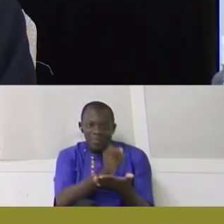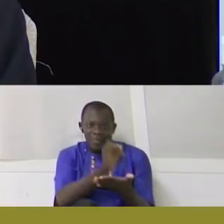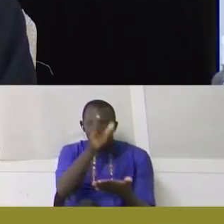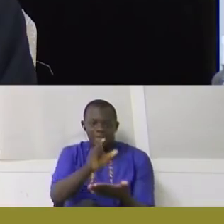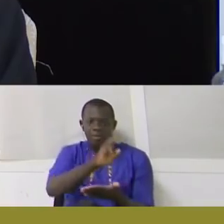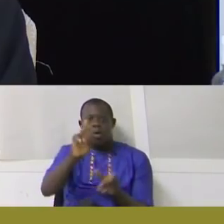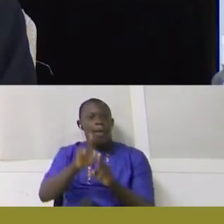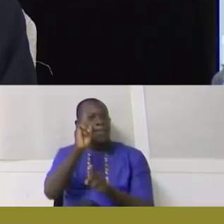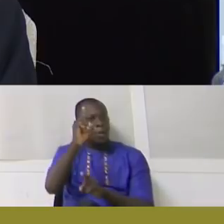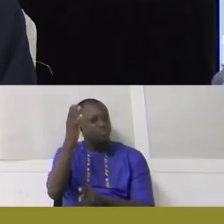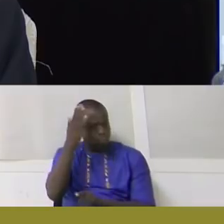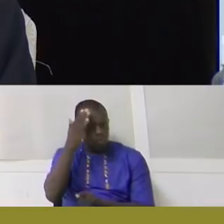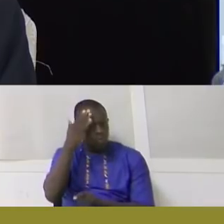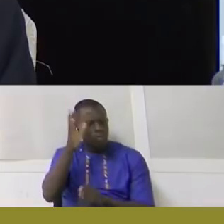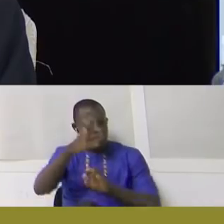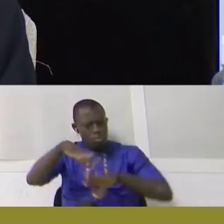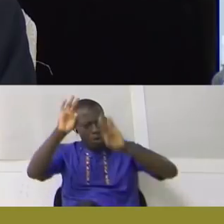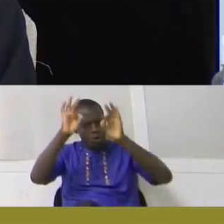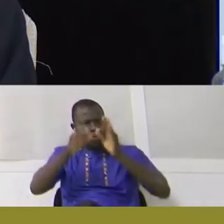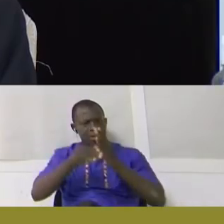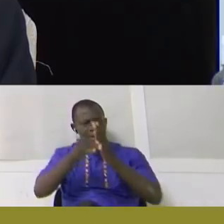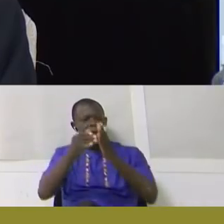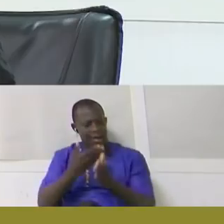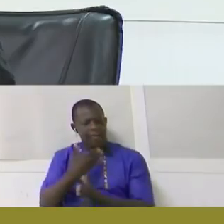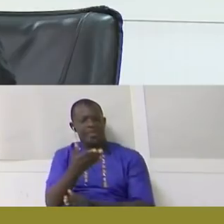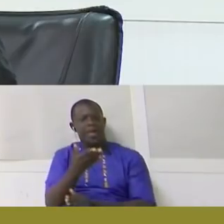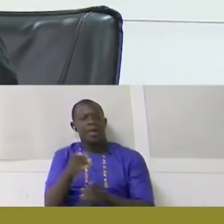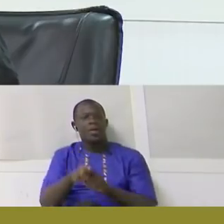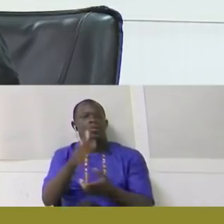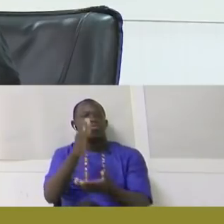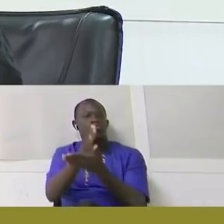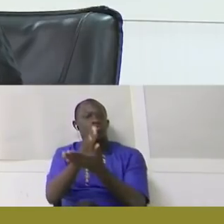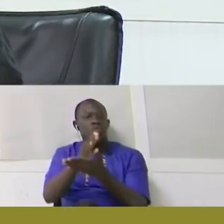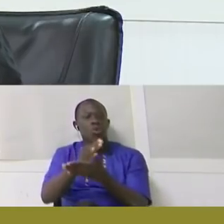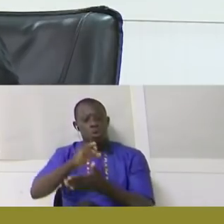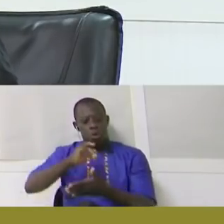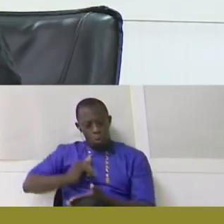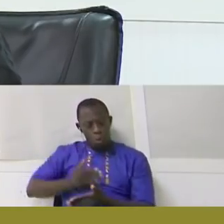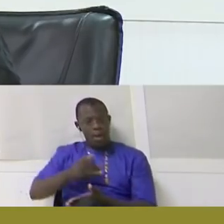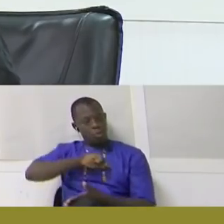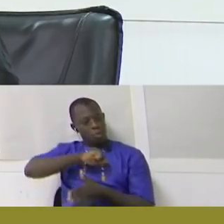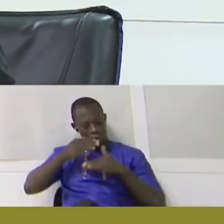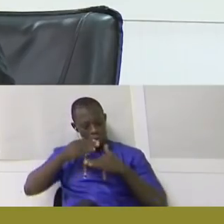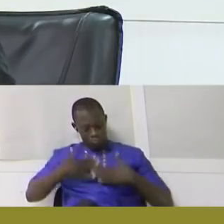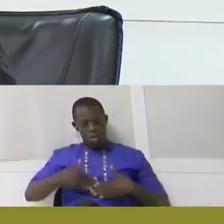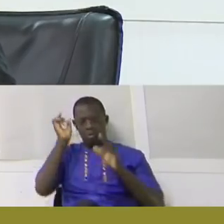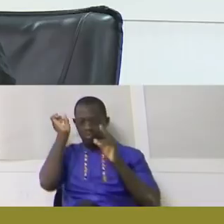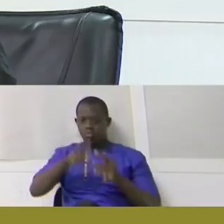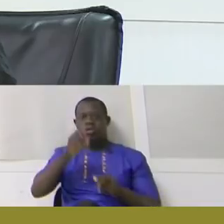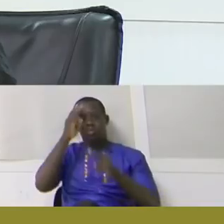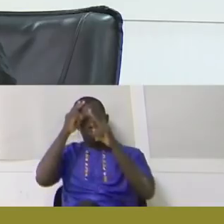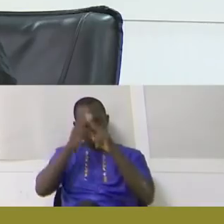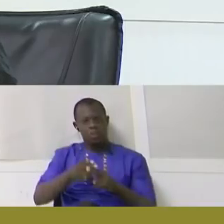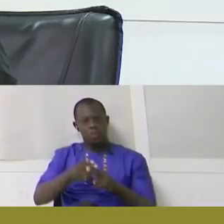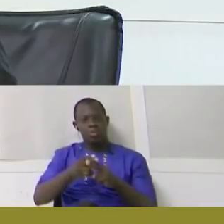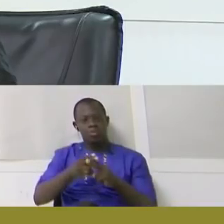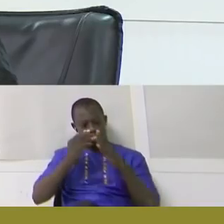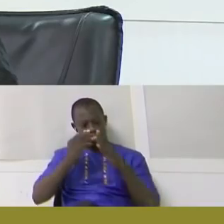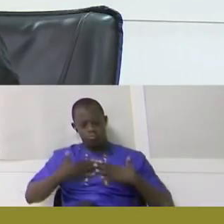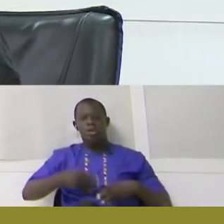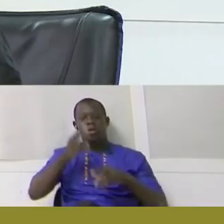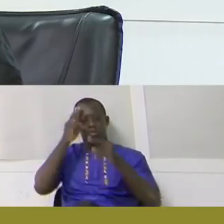a religious scholar, but I know that the ustaz is here. Ceri jigen luñ wara fonkala. And the woman's